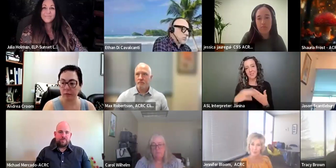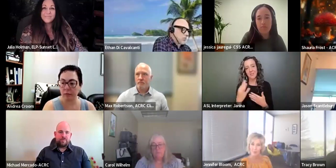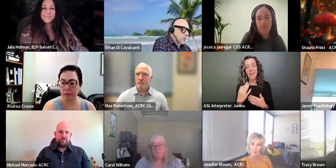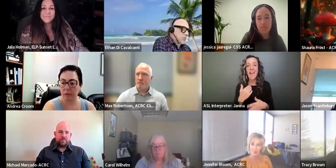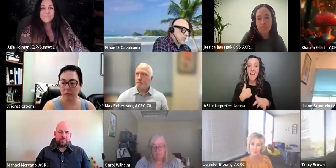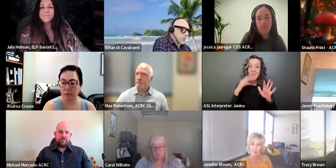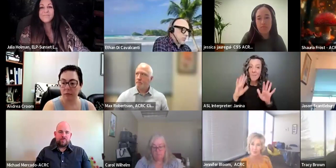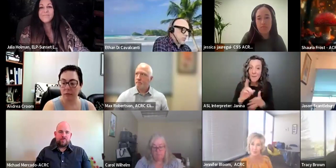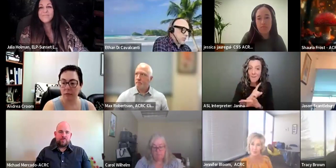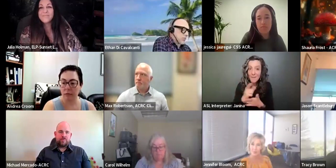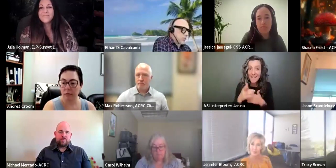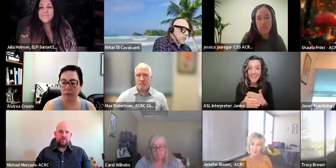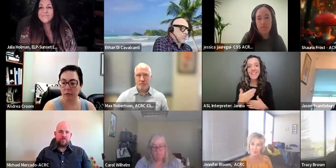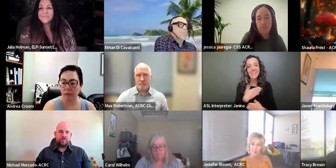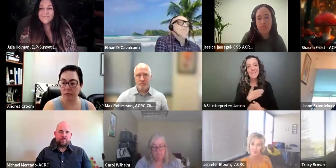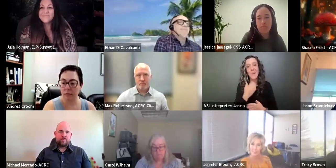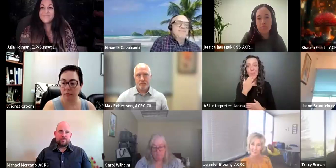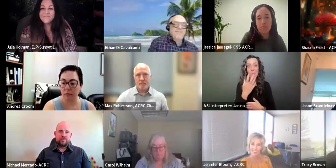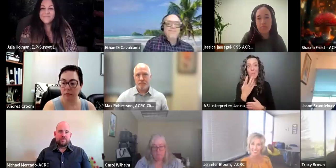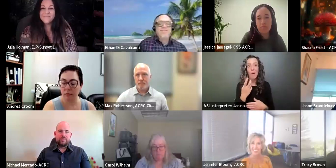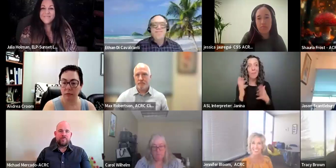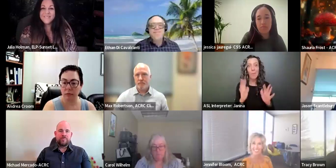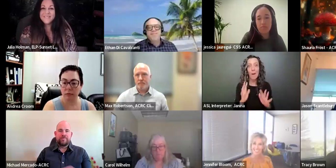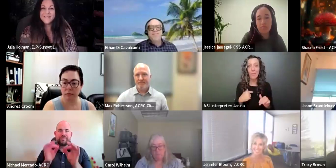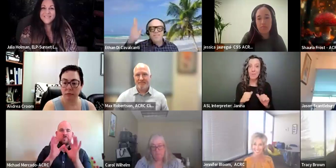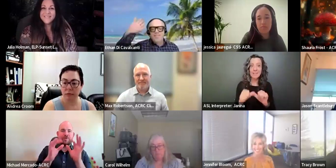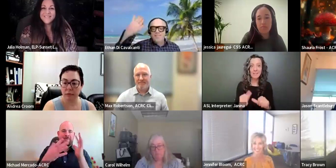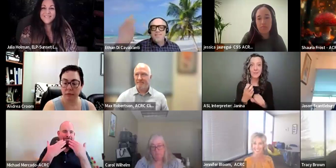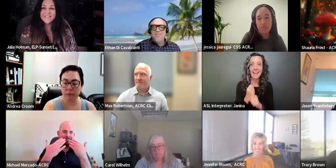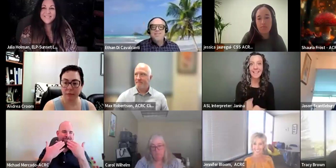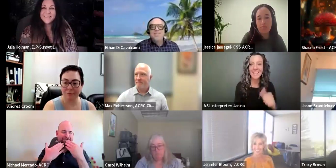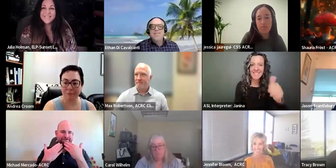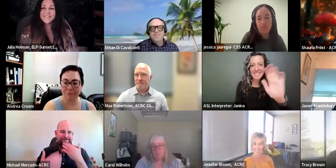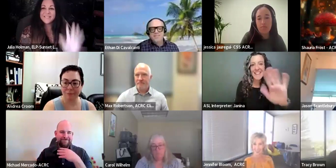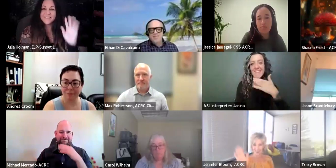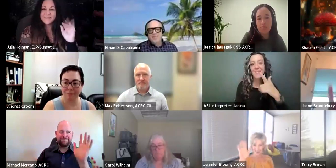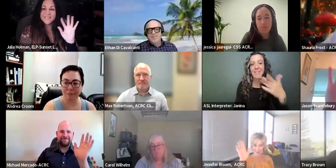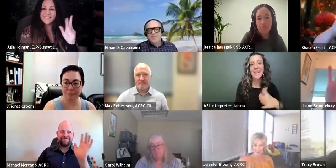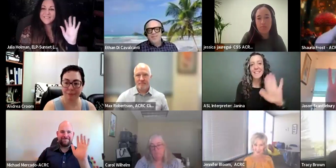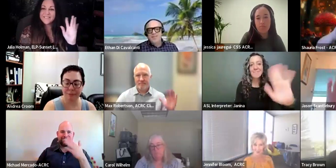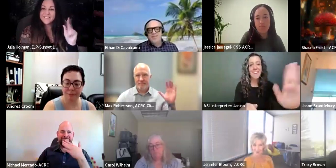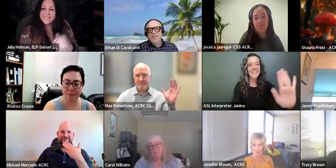weekend and enjoy this warm weather that we're continuing to get this fall. So have a good day, everyone.